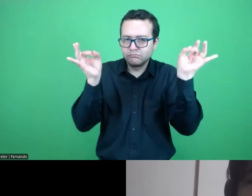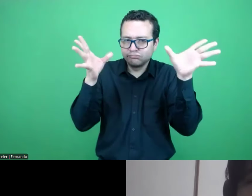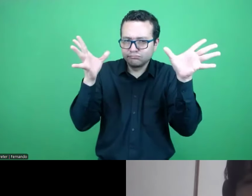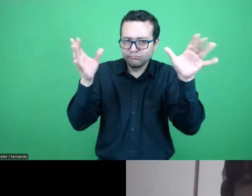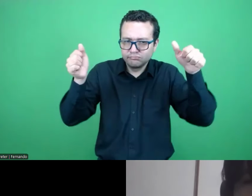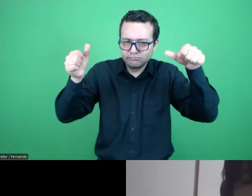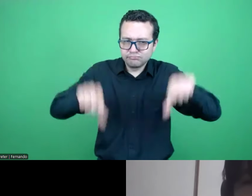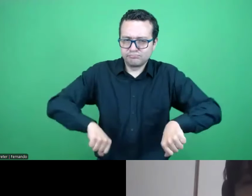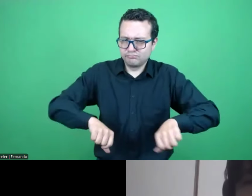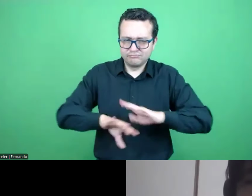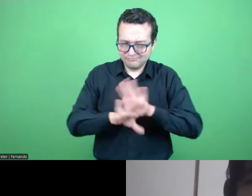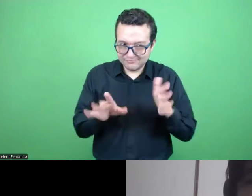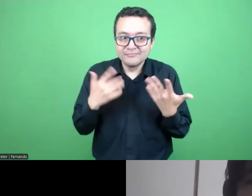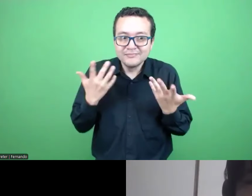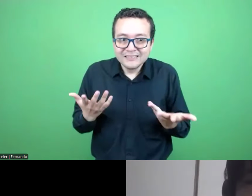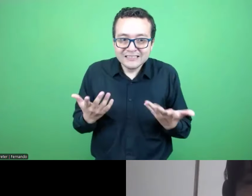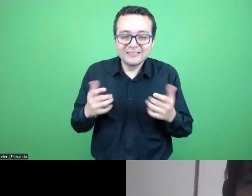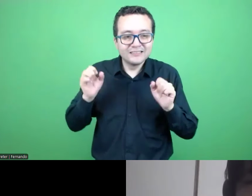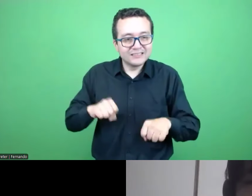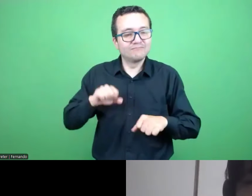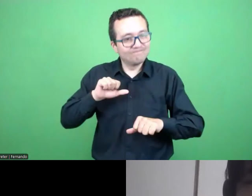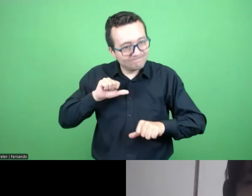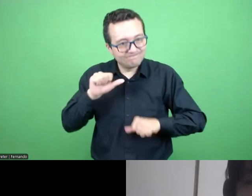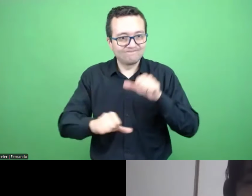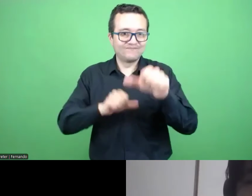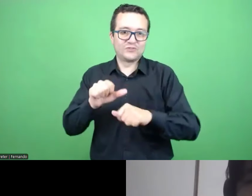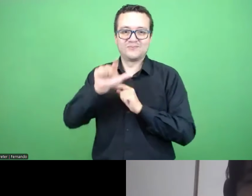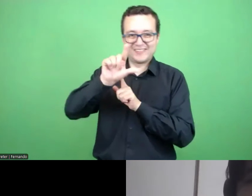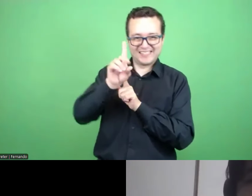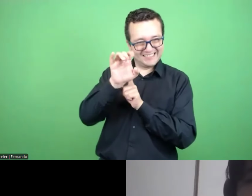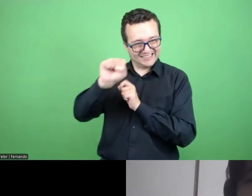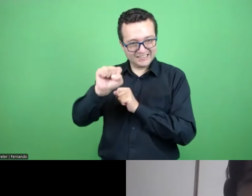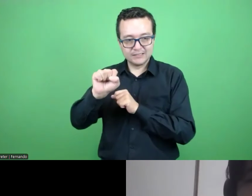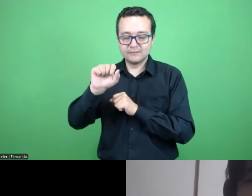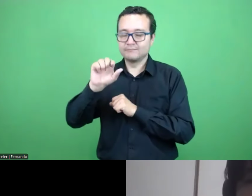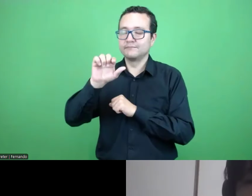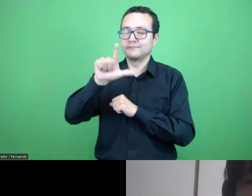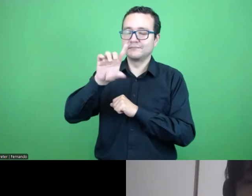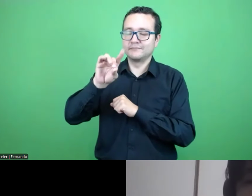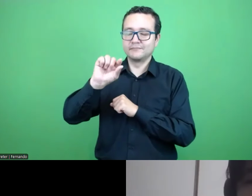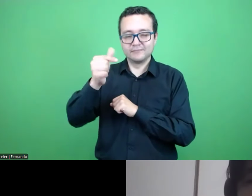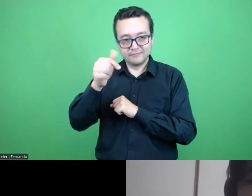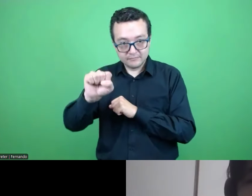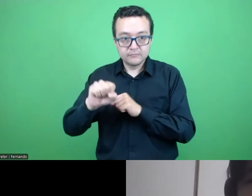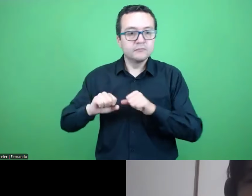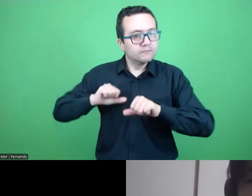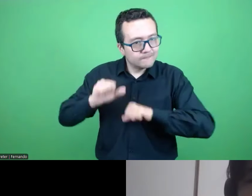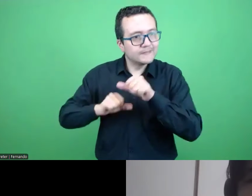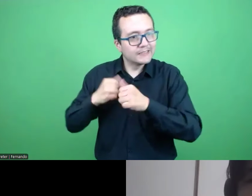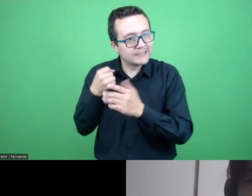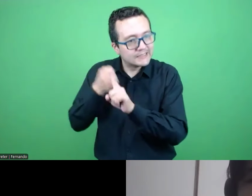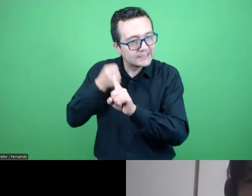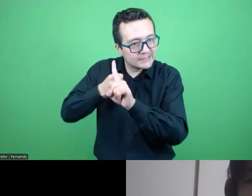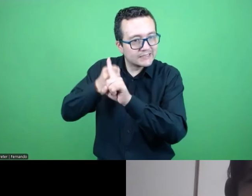inclusive education, inclusive and quality education. Knowing that the pact in the future is mentioning education as a key